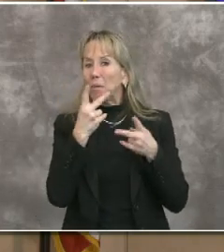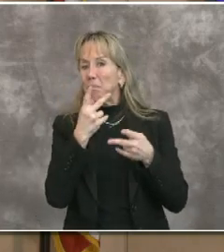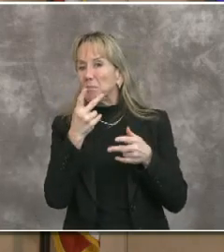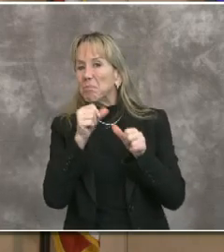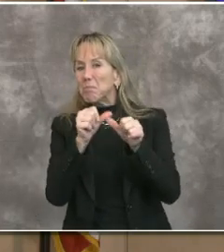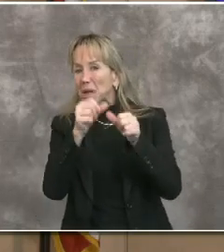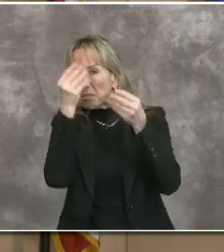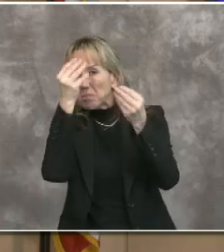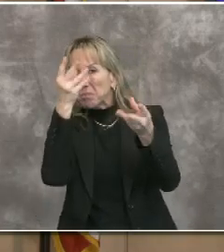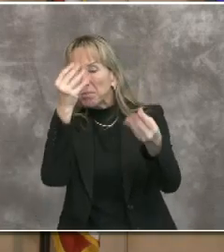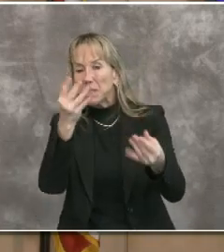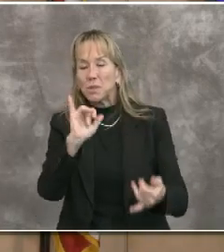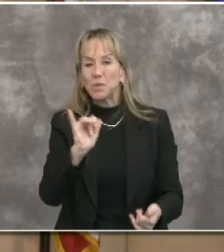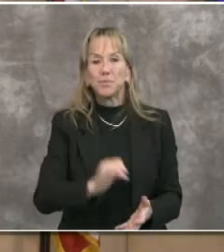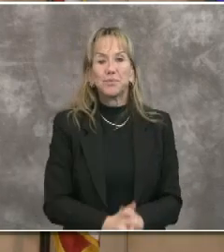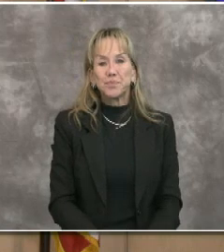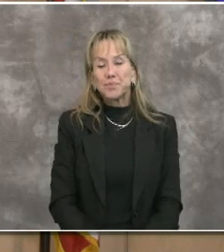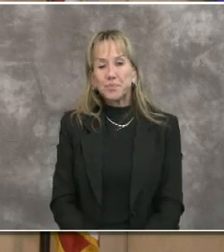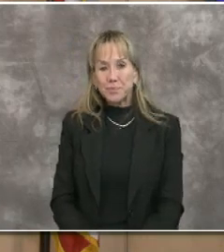progress.